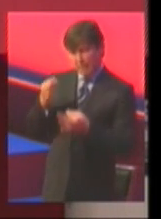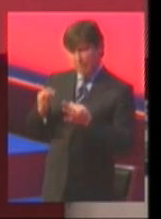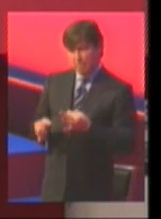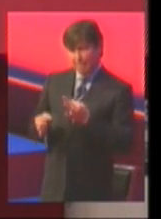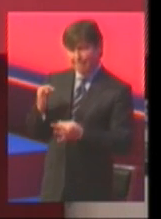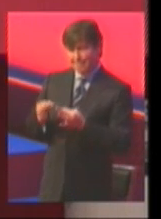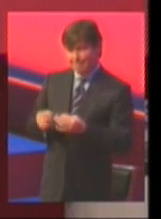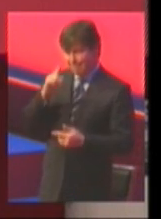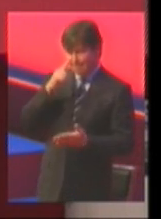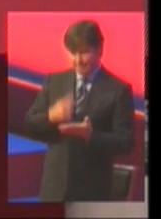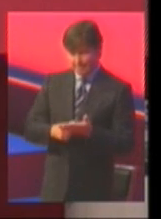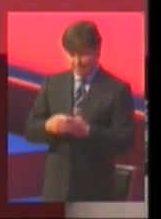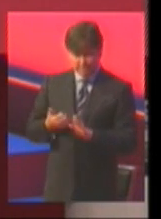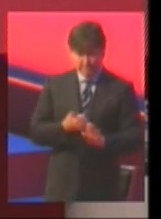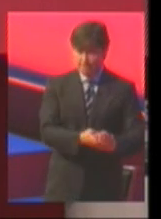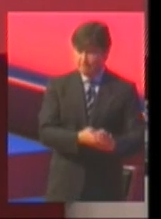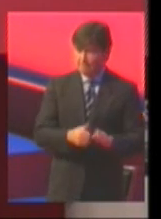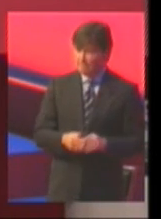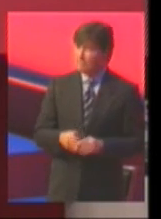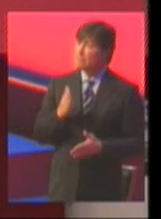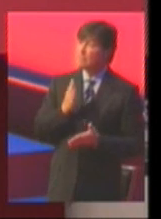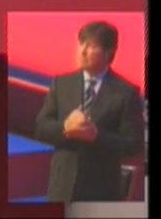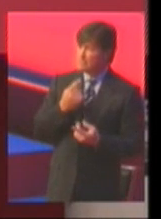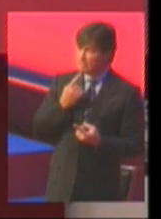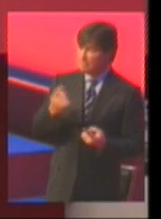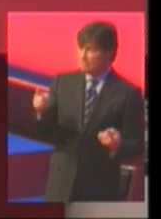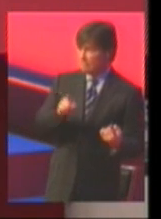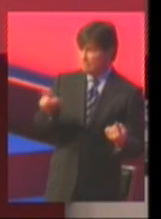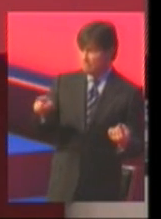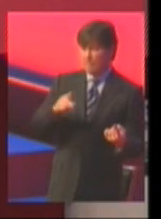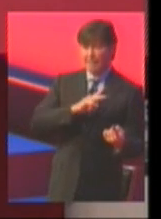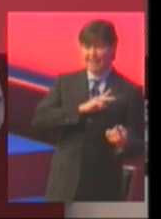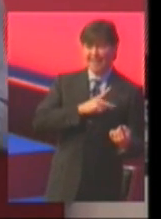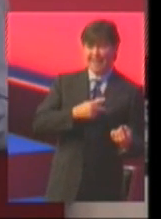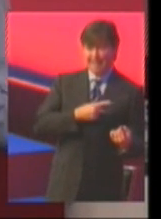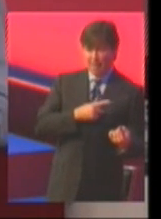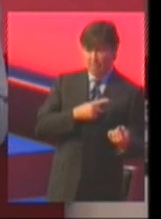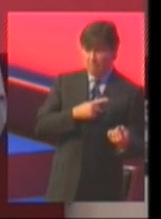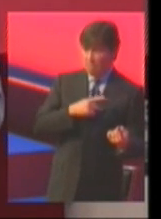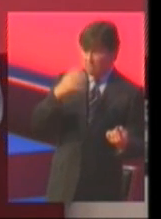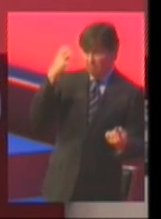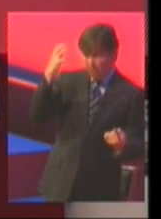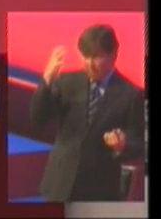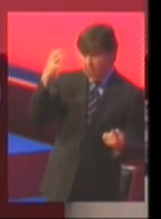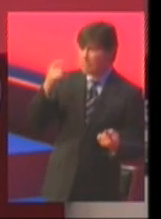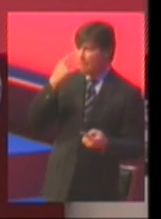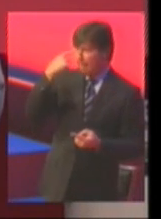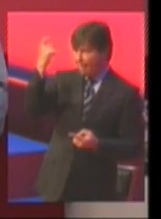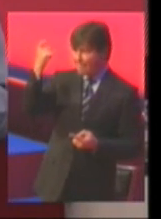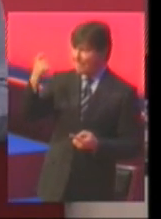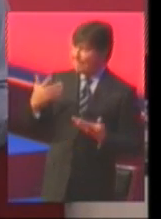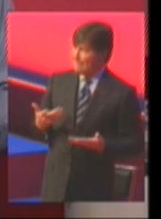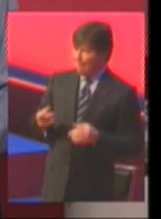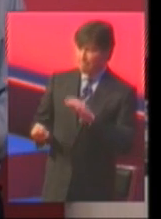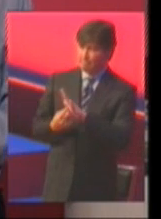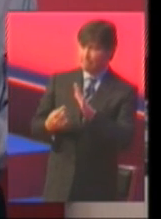political will to act? I assure you, this Labour Party, this Labour government, does understand this moment